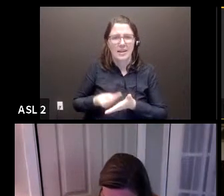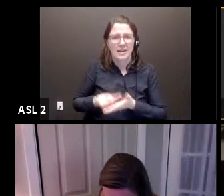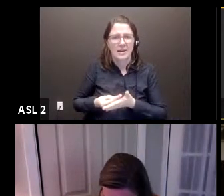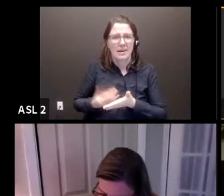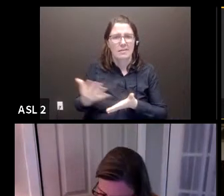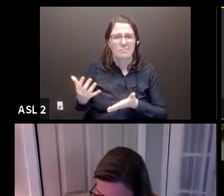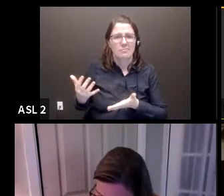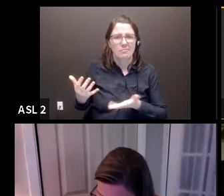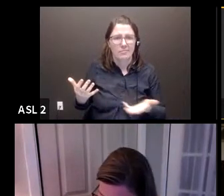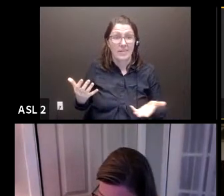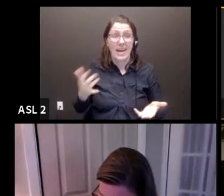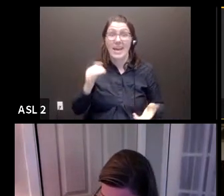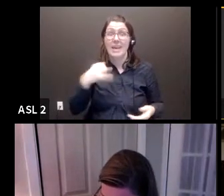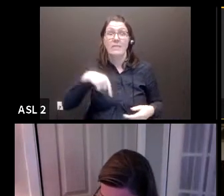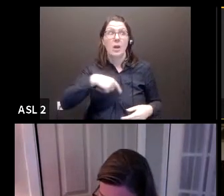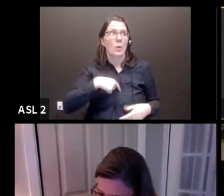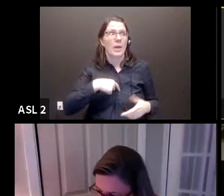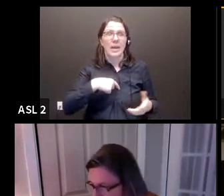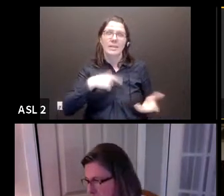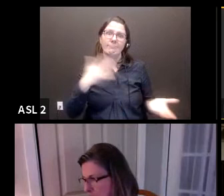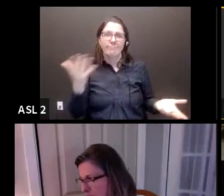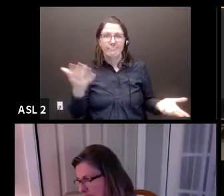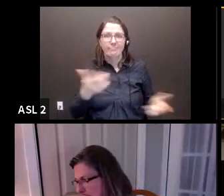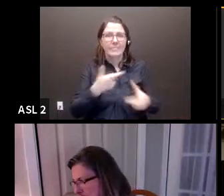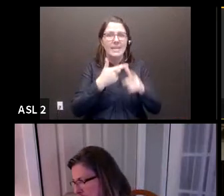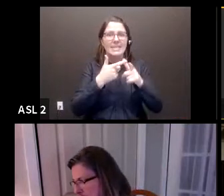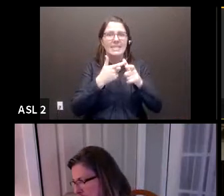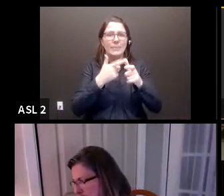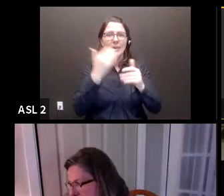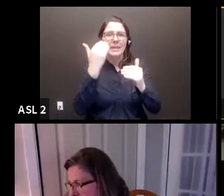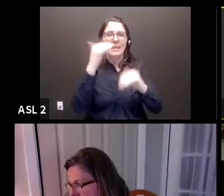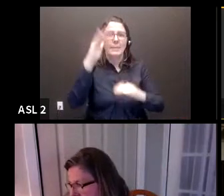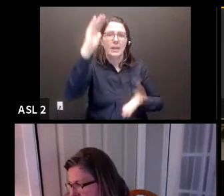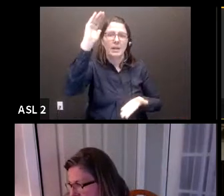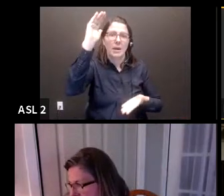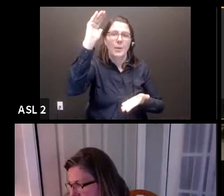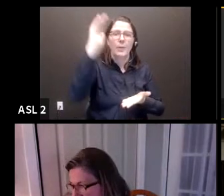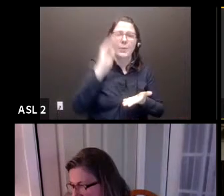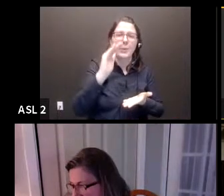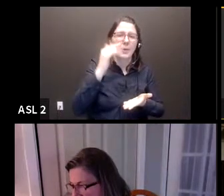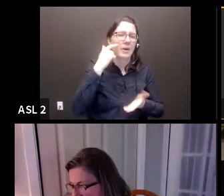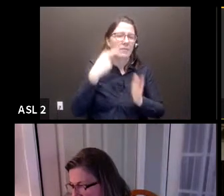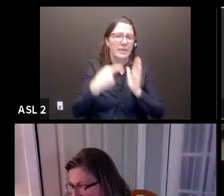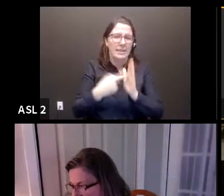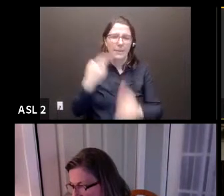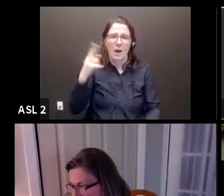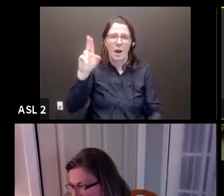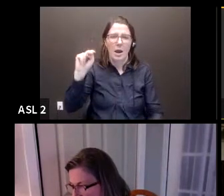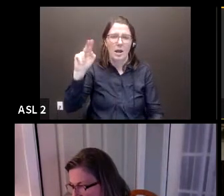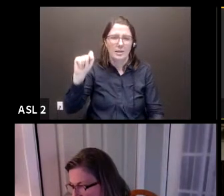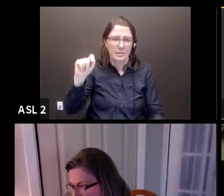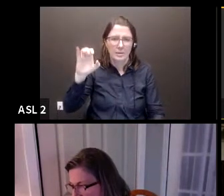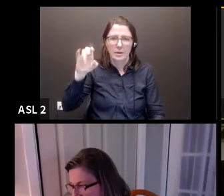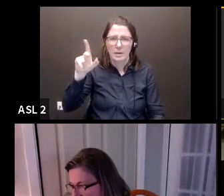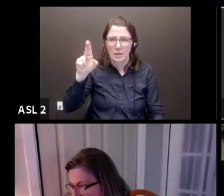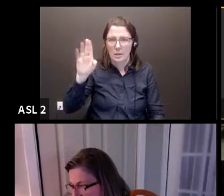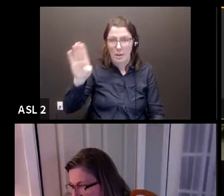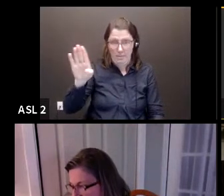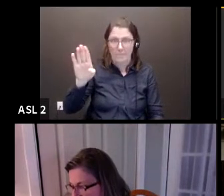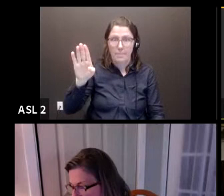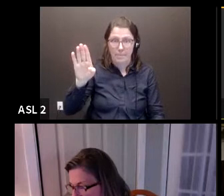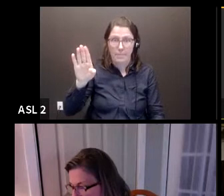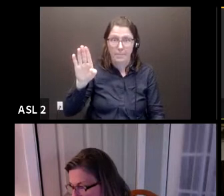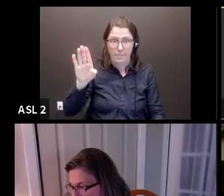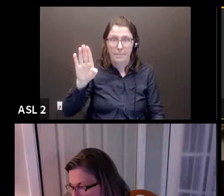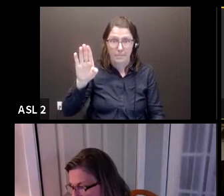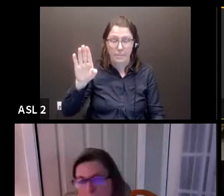speed limit on a road take for example hunt club road where we've artificially reduced the speed the the road was built to carry